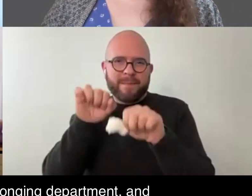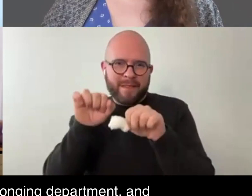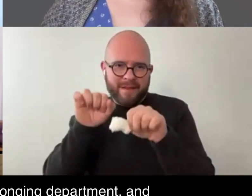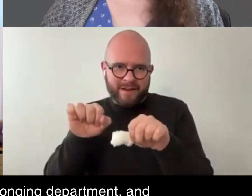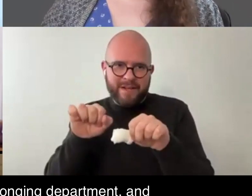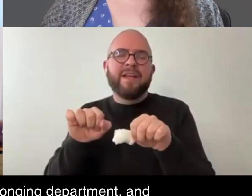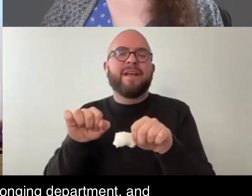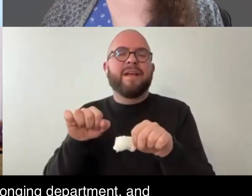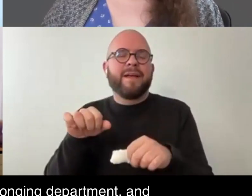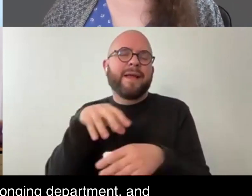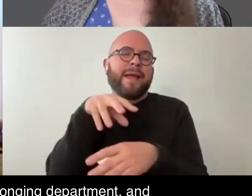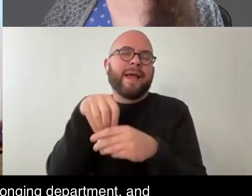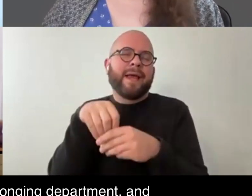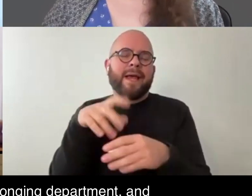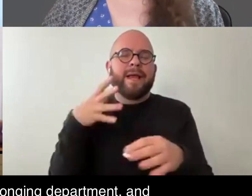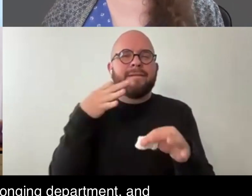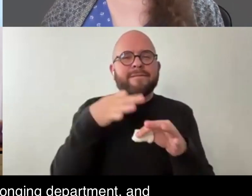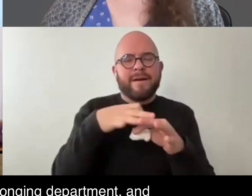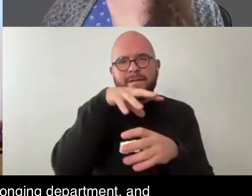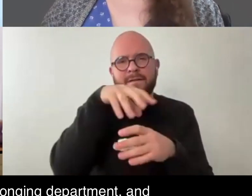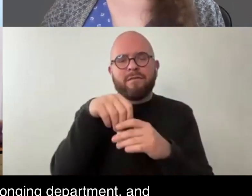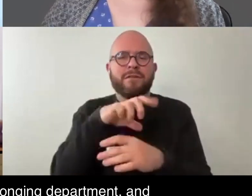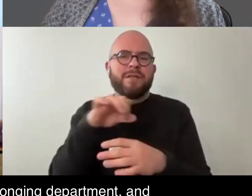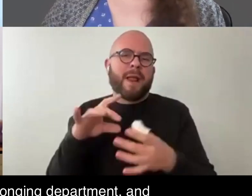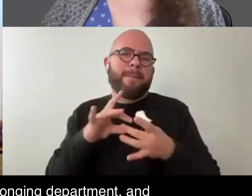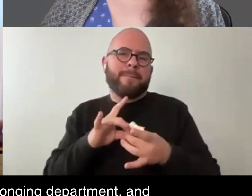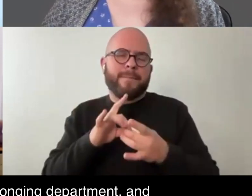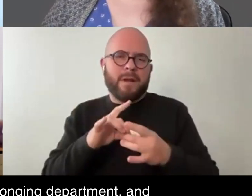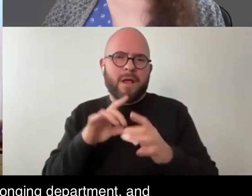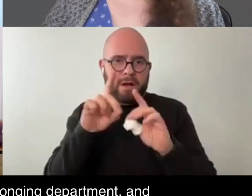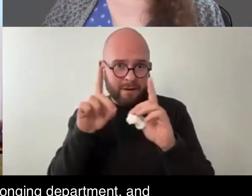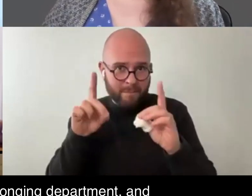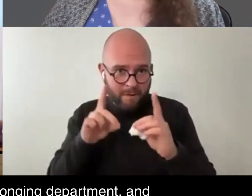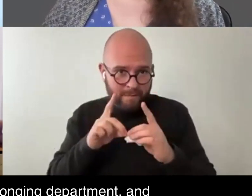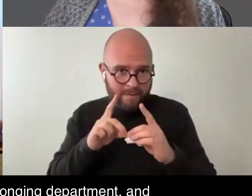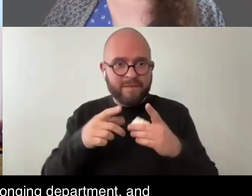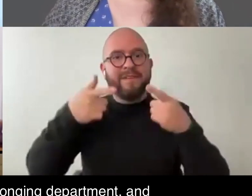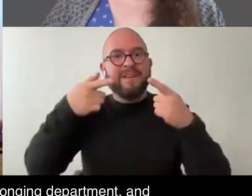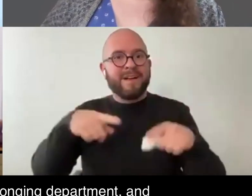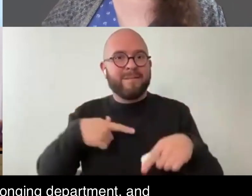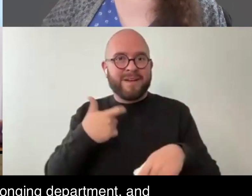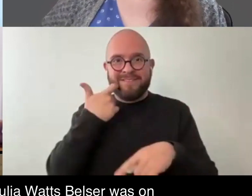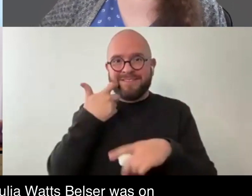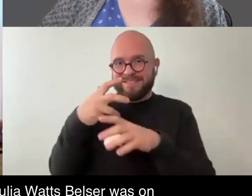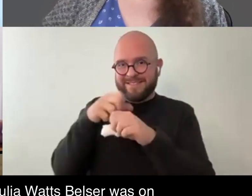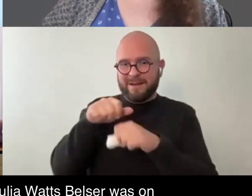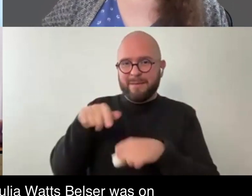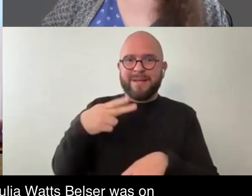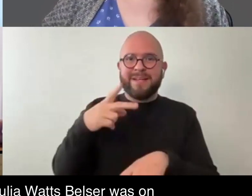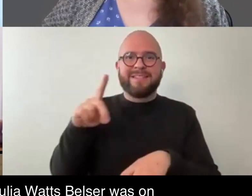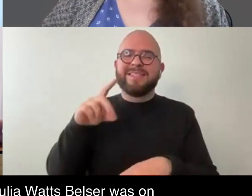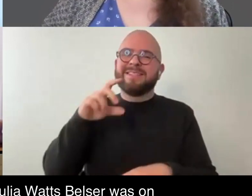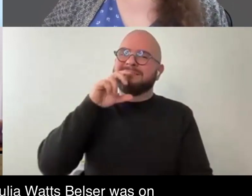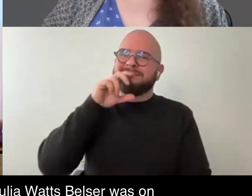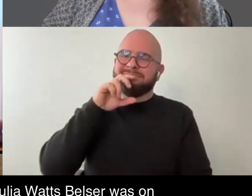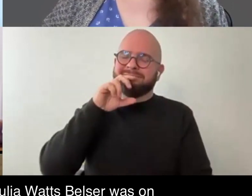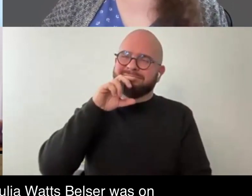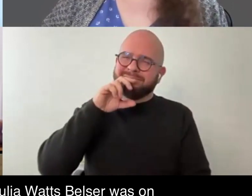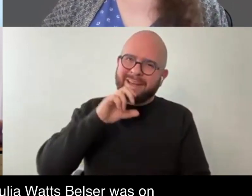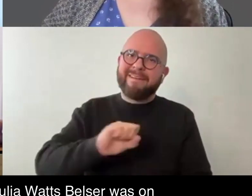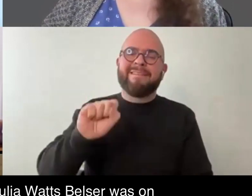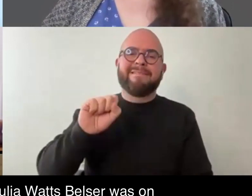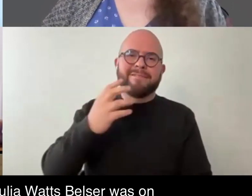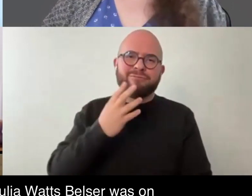Faith, Inclusion, and Belonging Department, and I recently got my doctorate in ancient Jewish history,